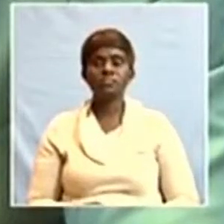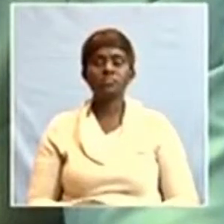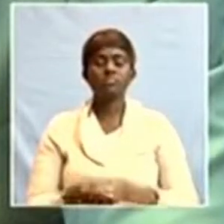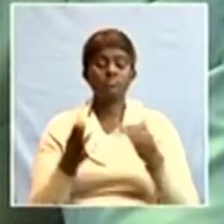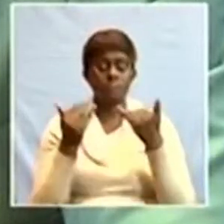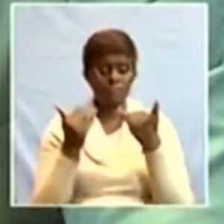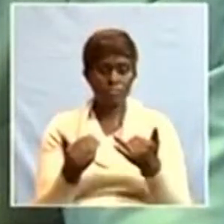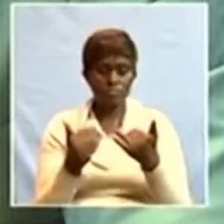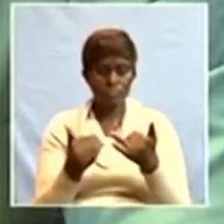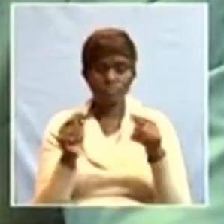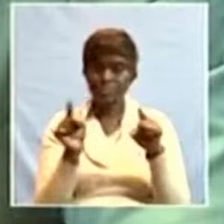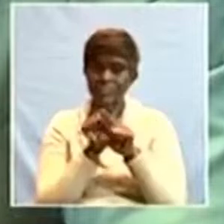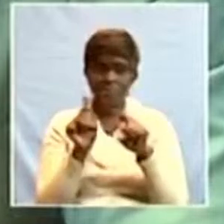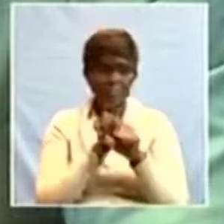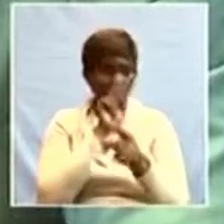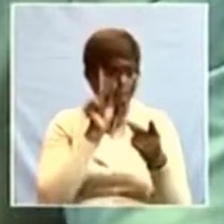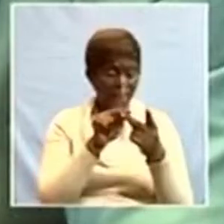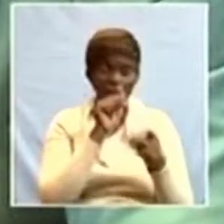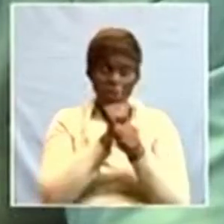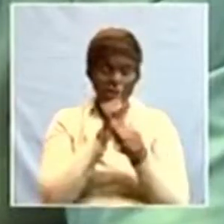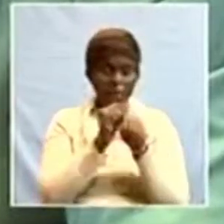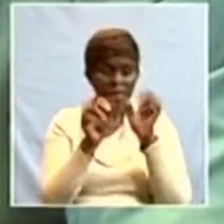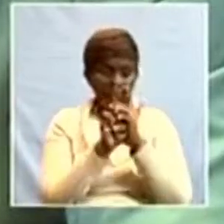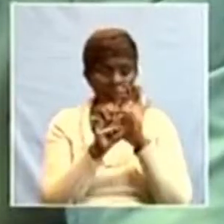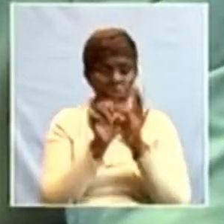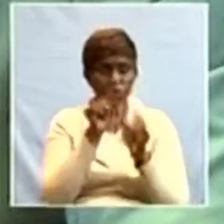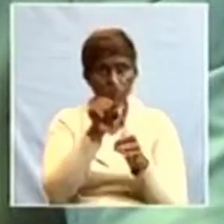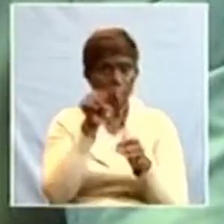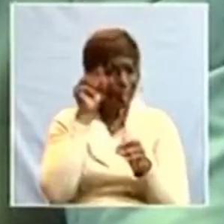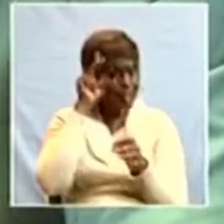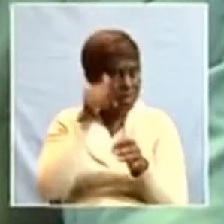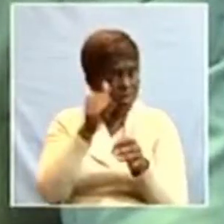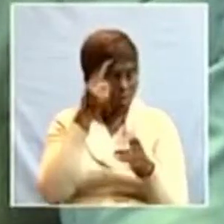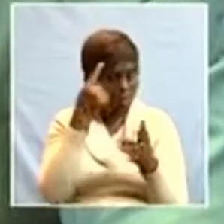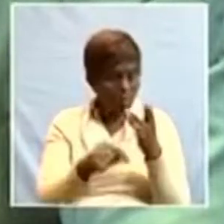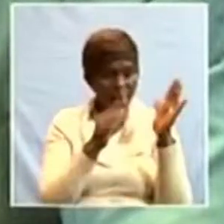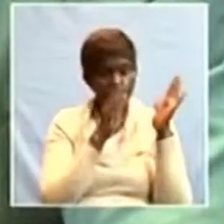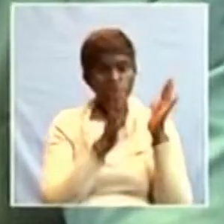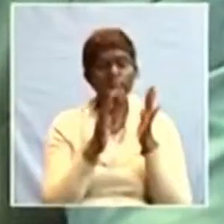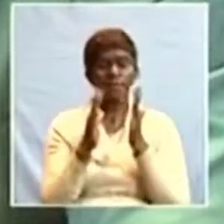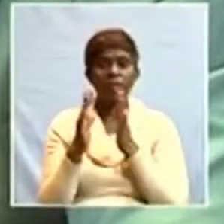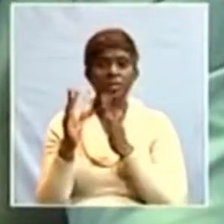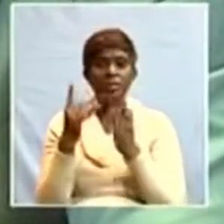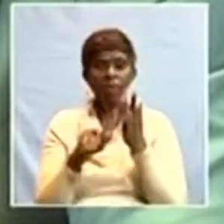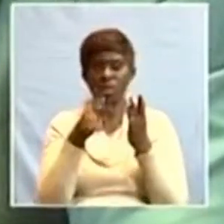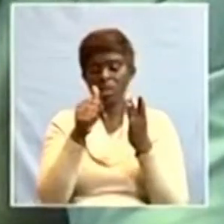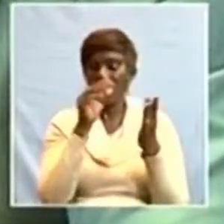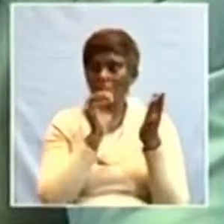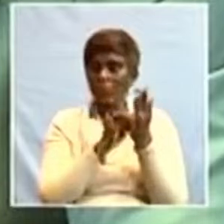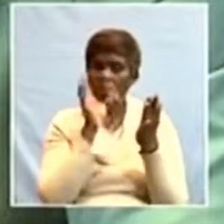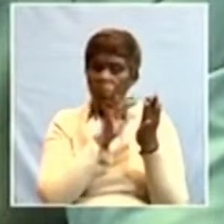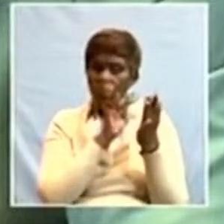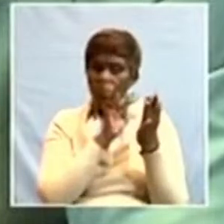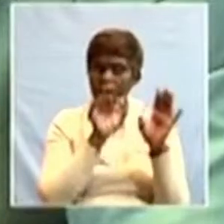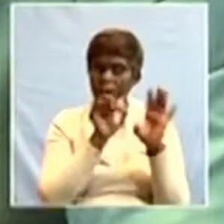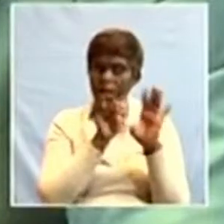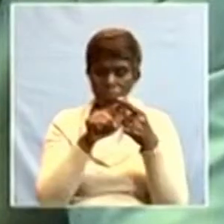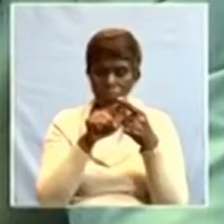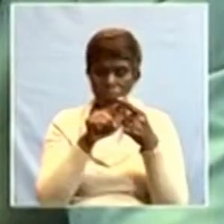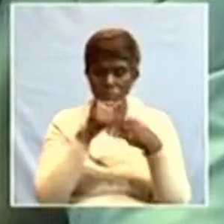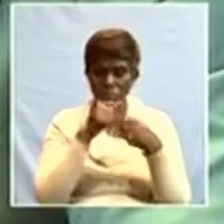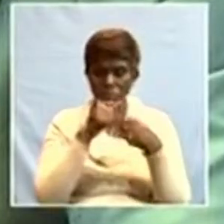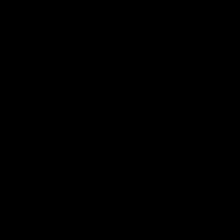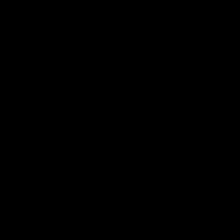Now that it was like that, as a minister, what measures have you put in place to ensure that